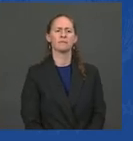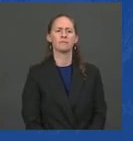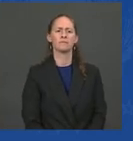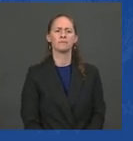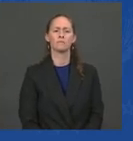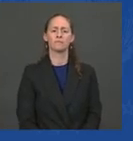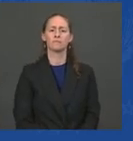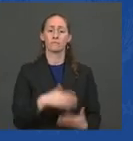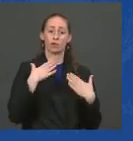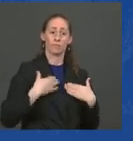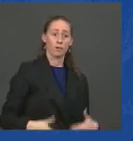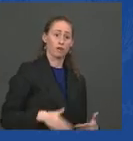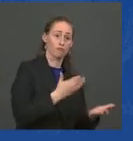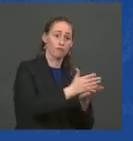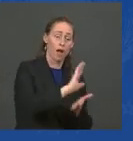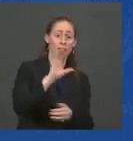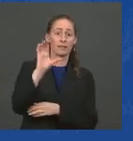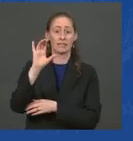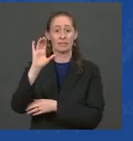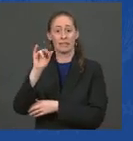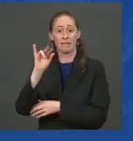equal justice here at home.